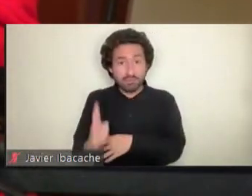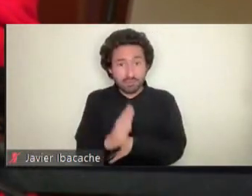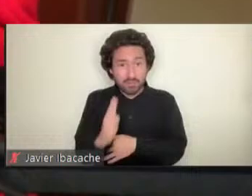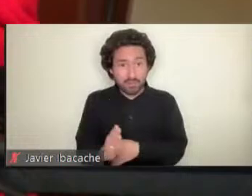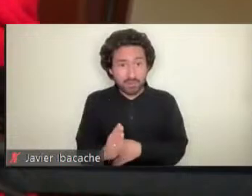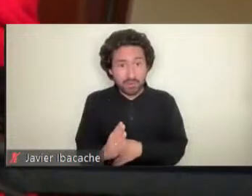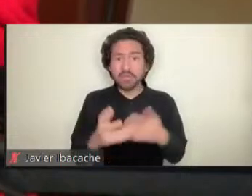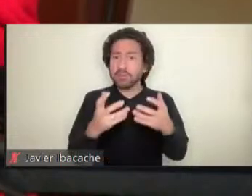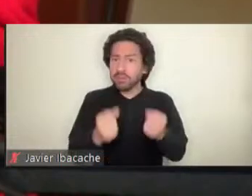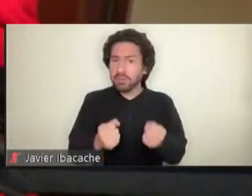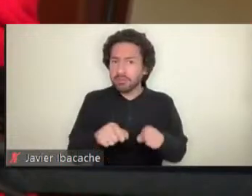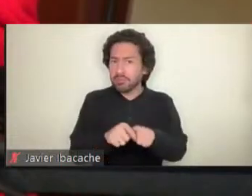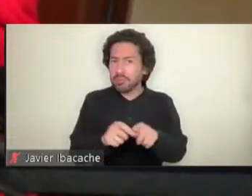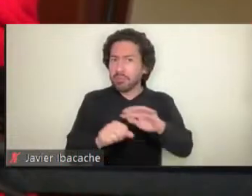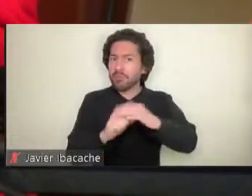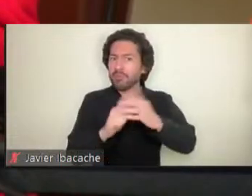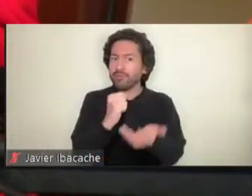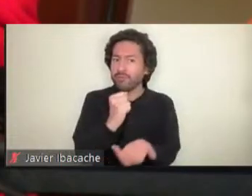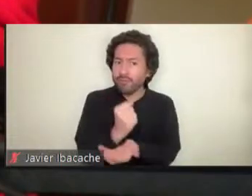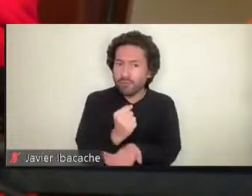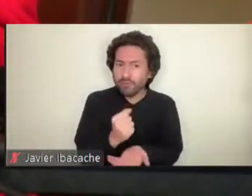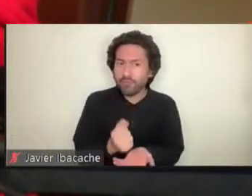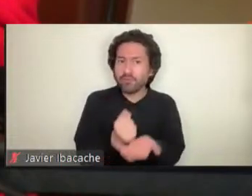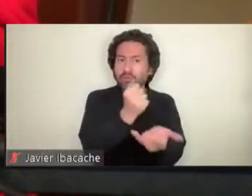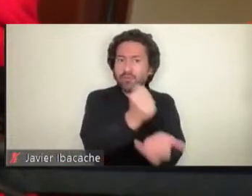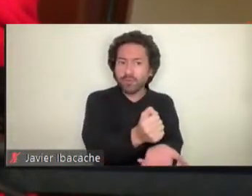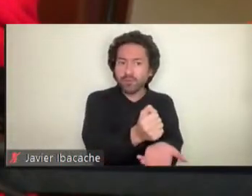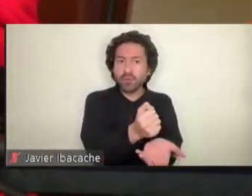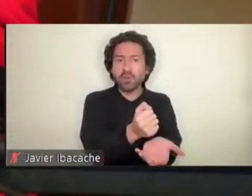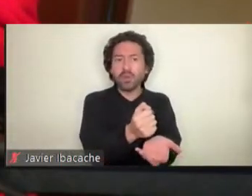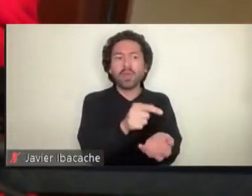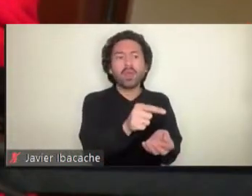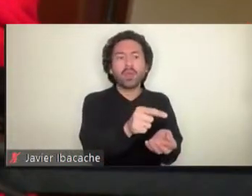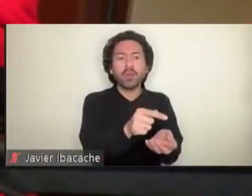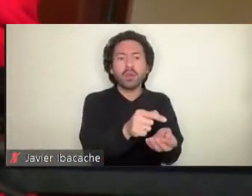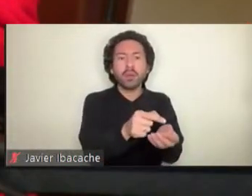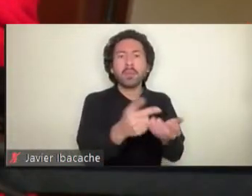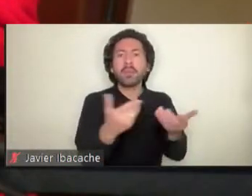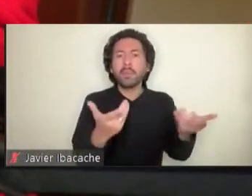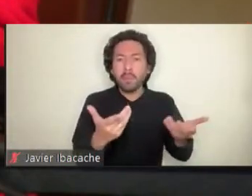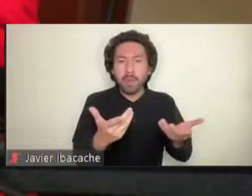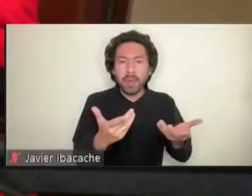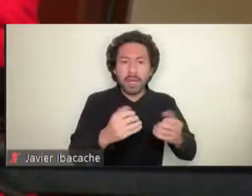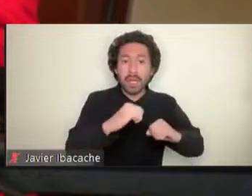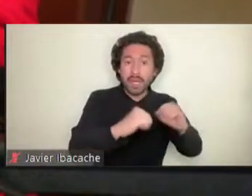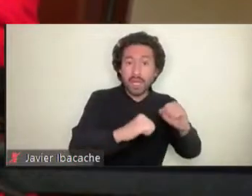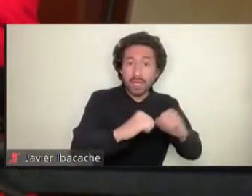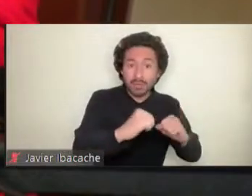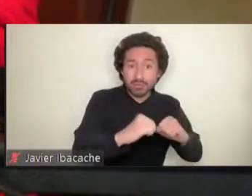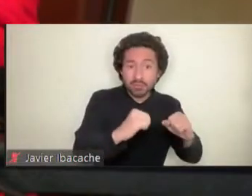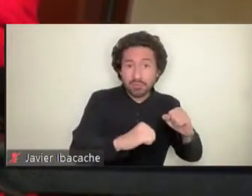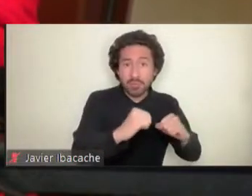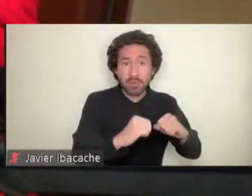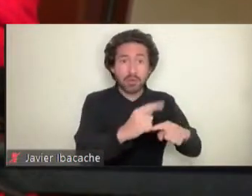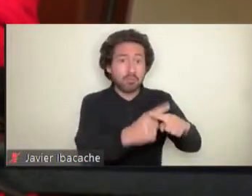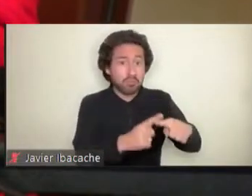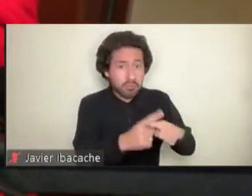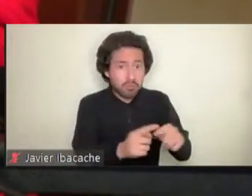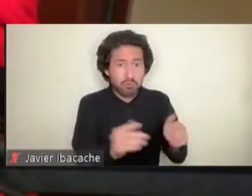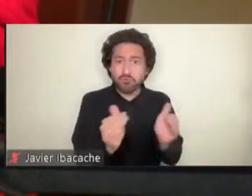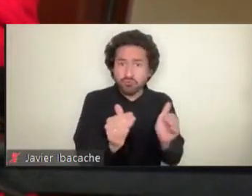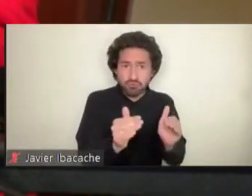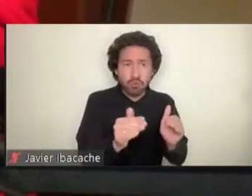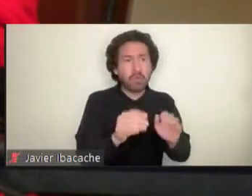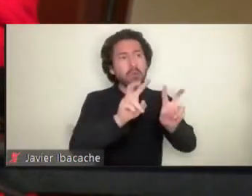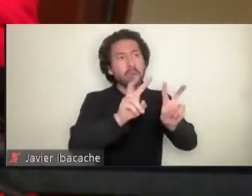Limited, which provides venture capital to small and medium-sized enterprises operating in the areas of agriculture,